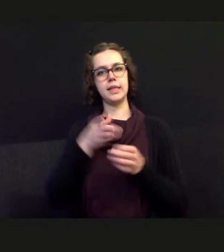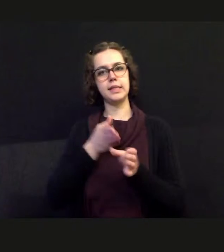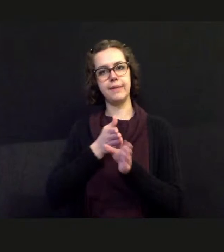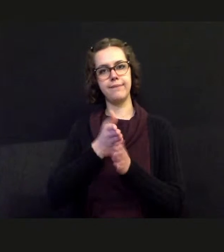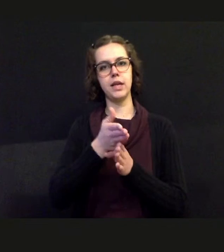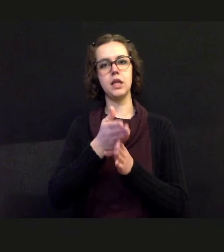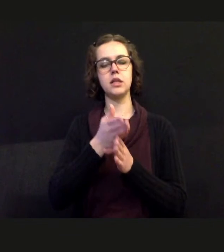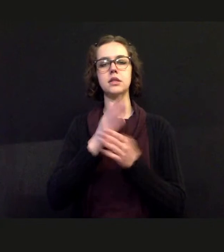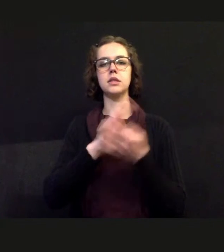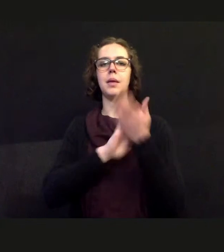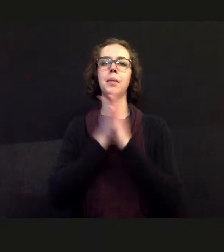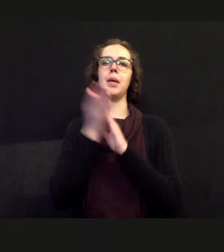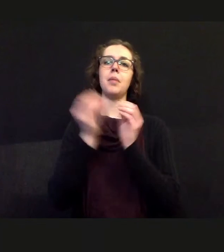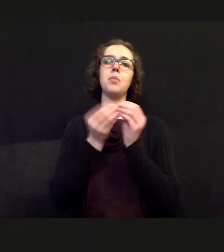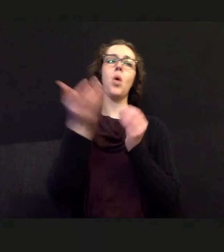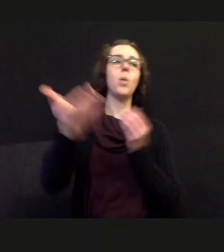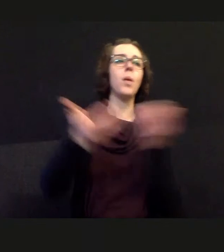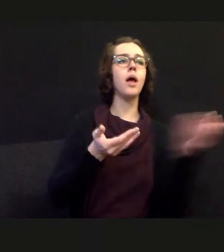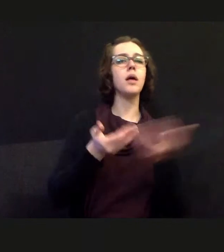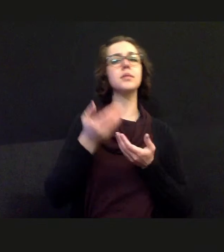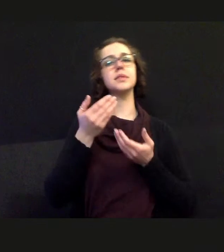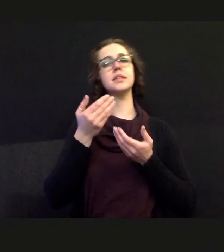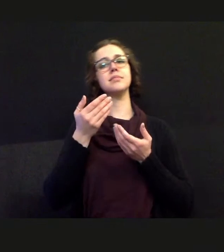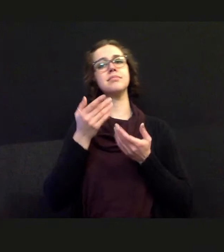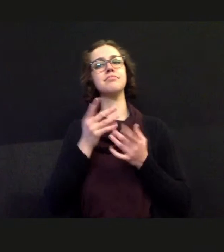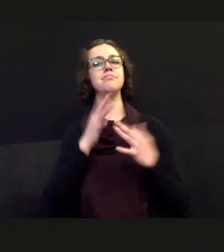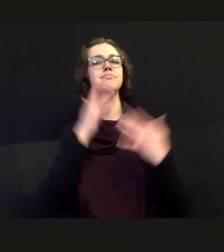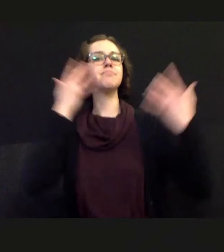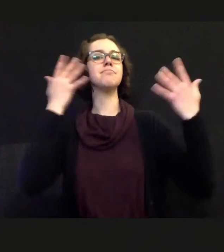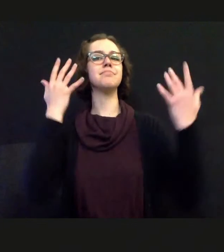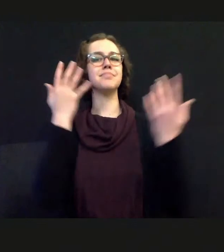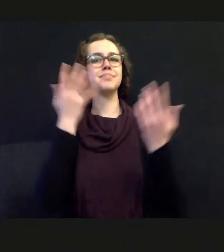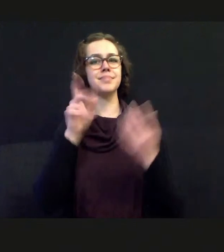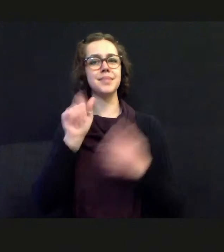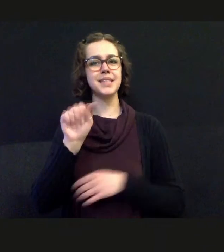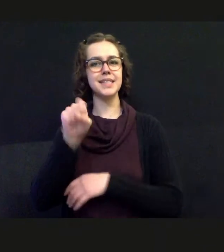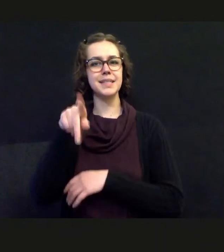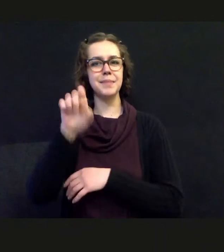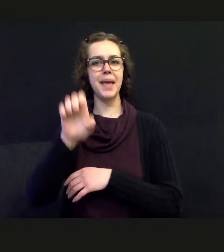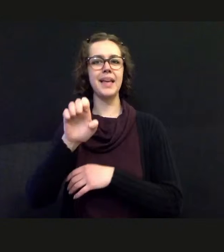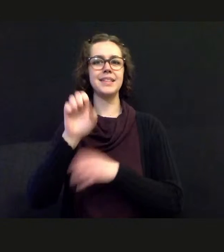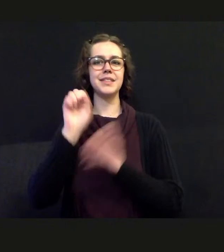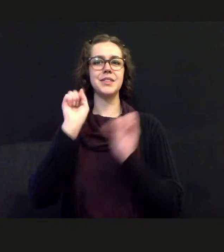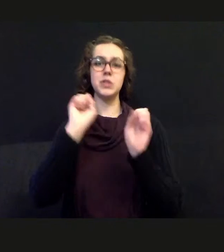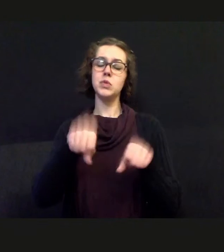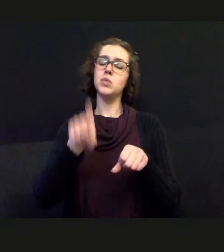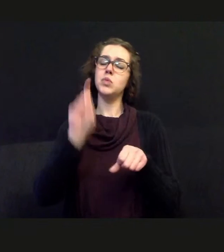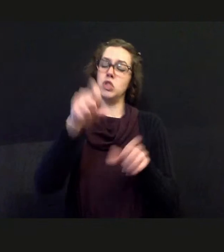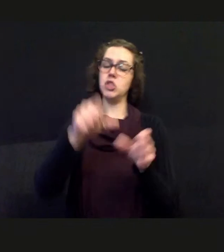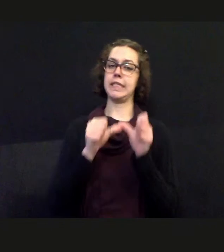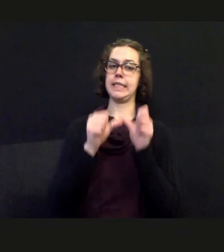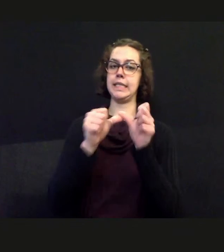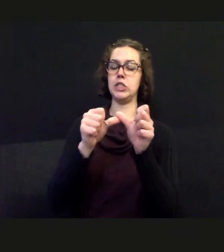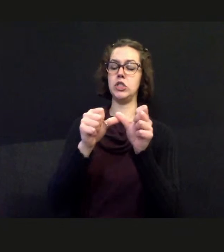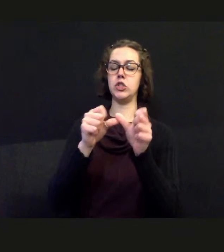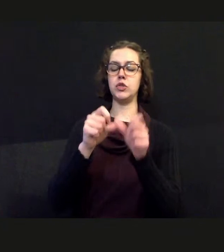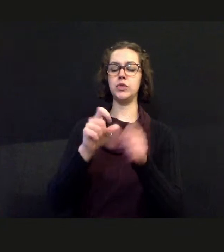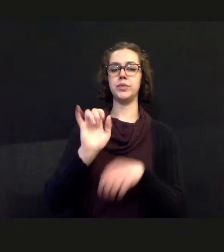a welcoming, vibrant space that we should all be continuing in that part of her legacy. Absolutely.